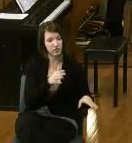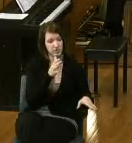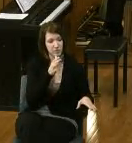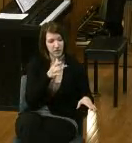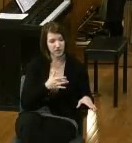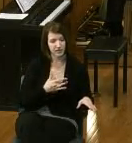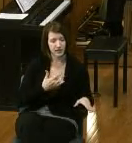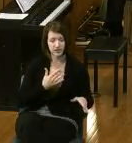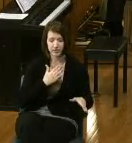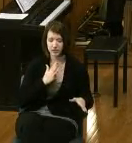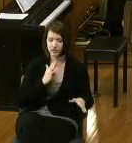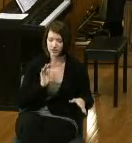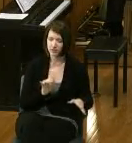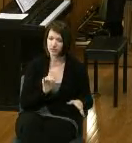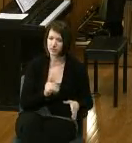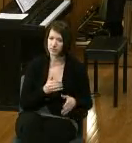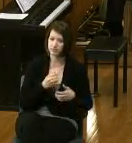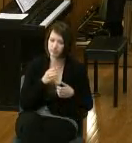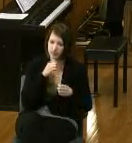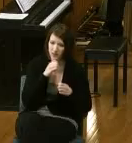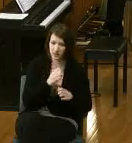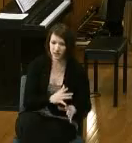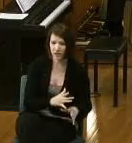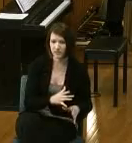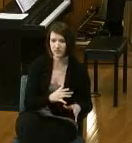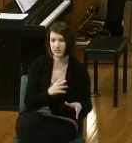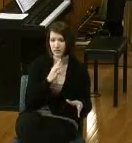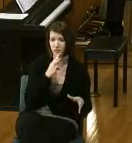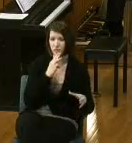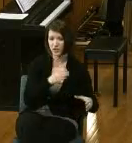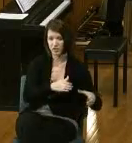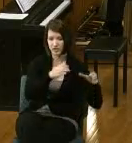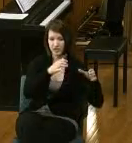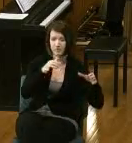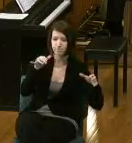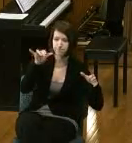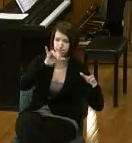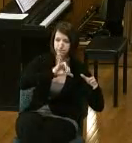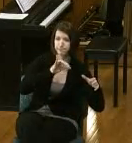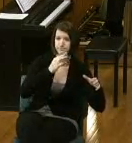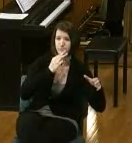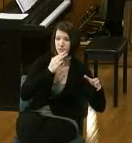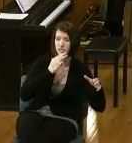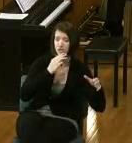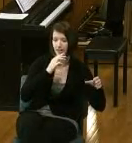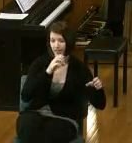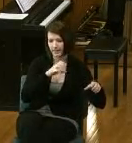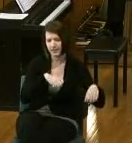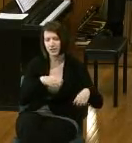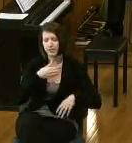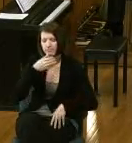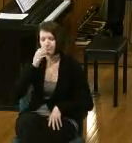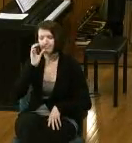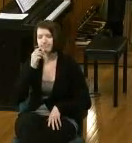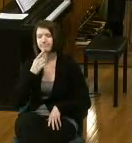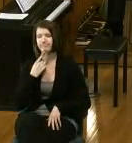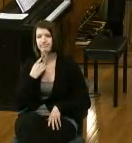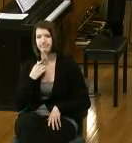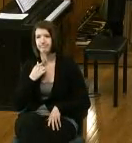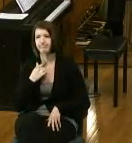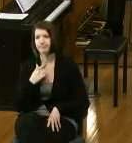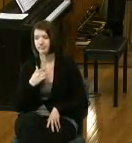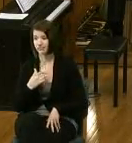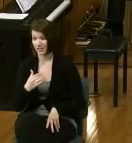felt extremely blessed when they walked up to a water tank that was filled with water and they could get a sip of water and quench their thirst. I've been in the